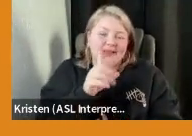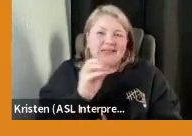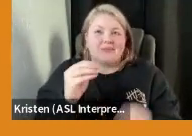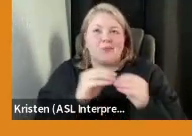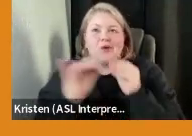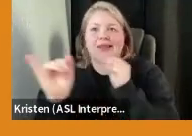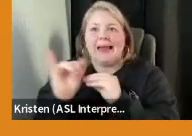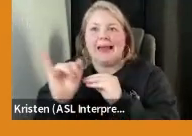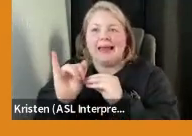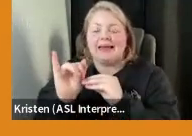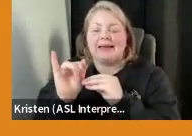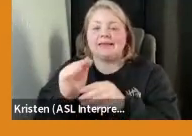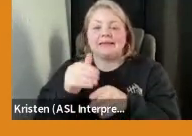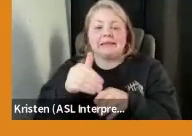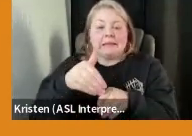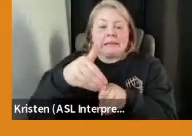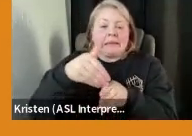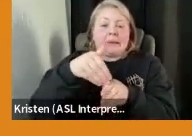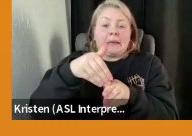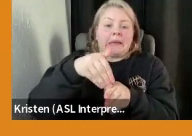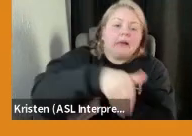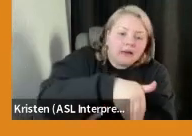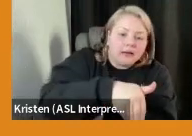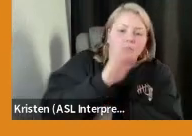tipping point.